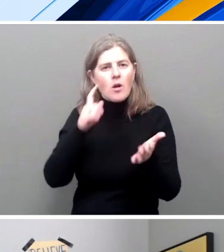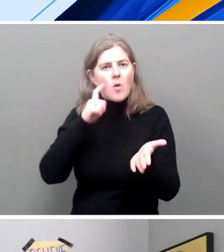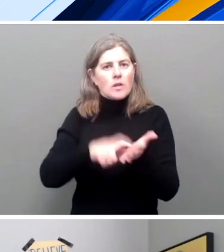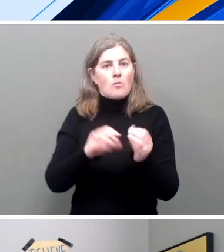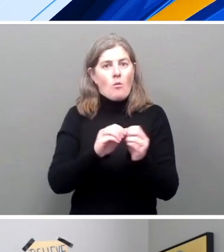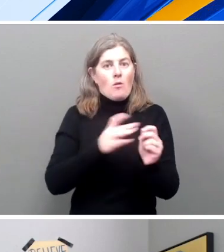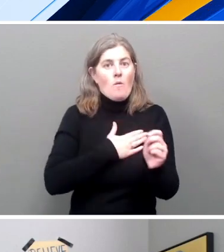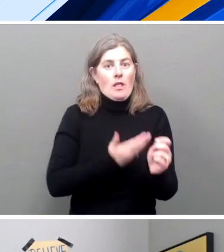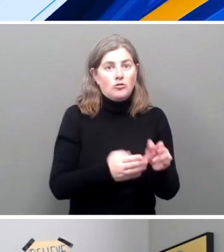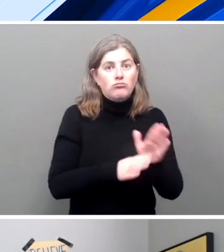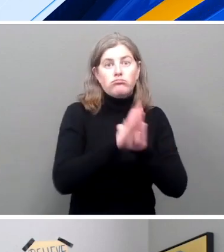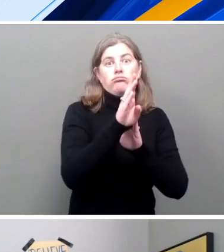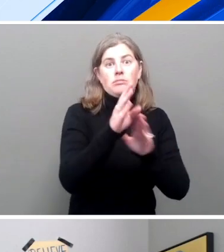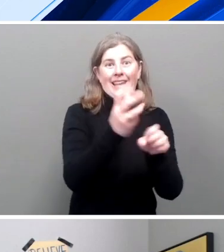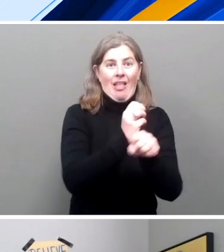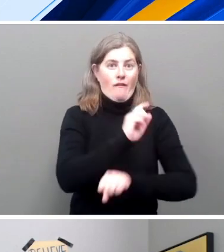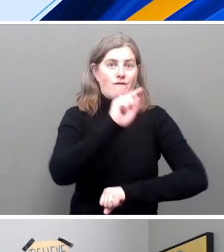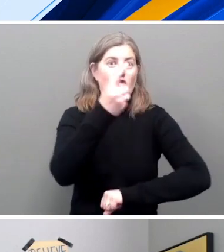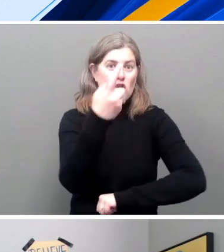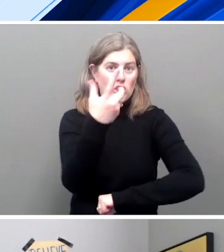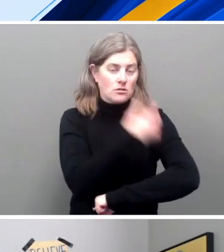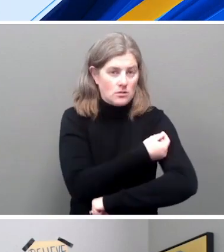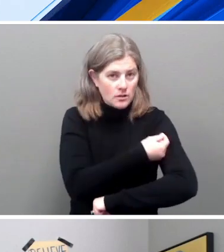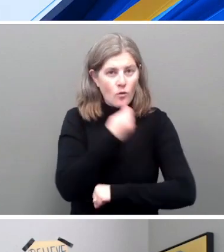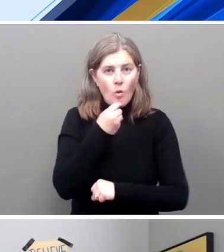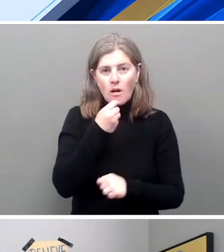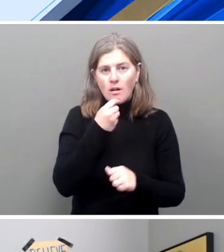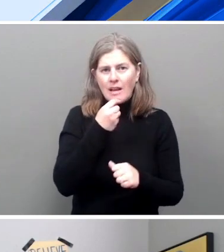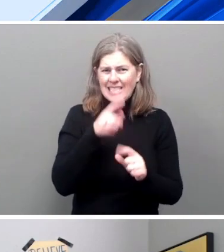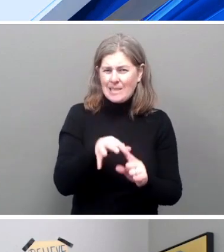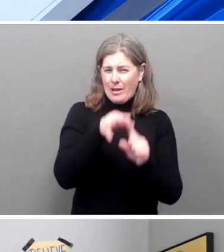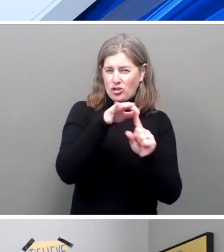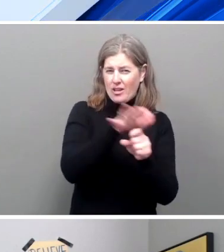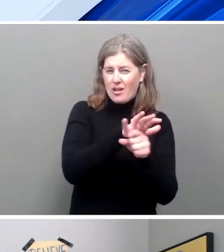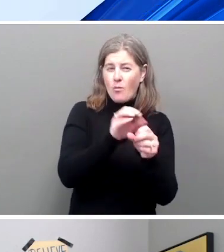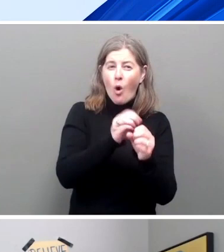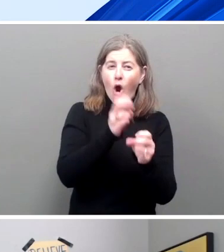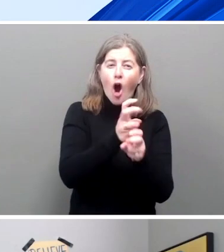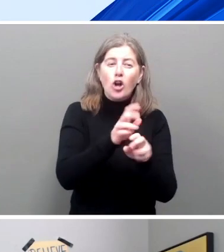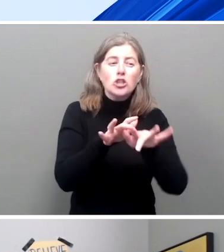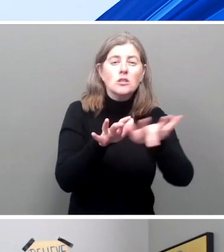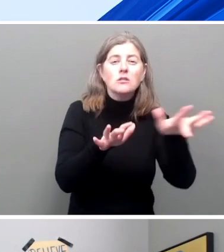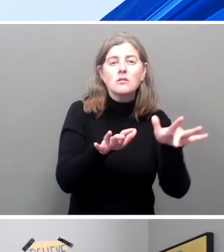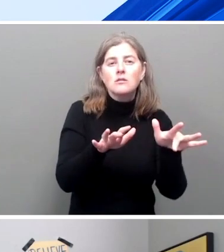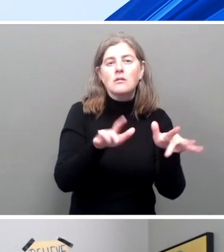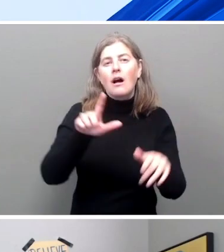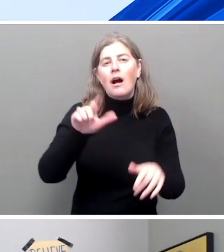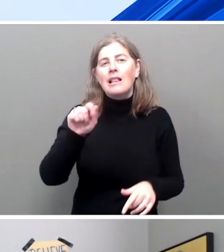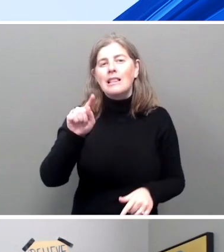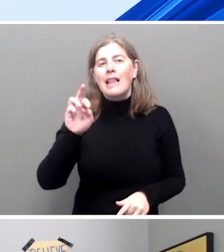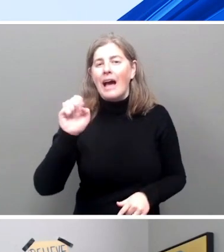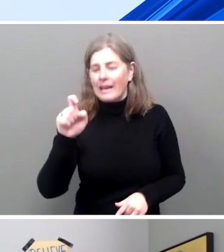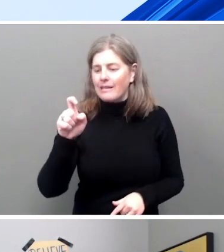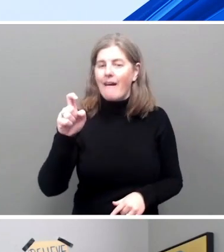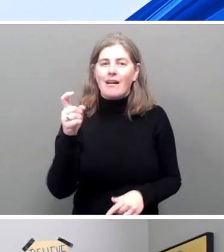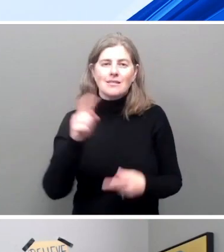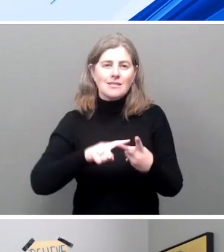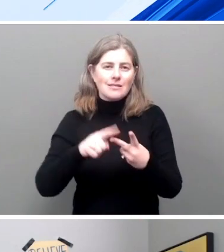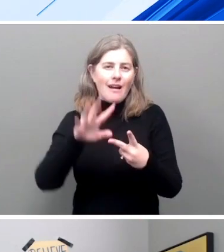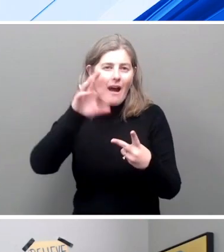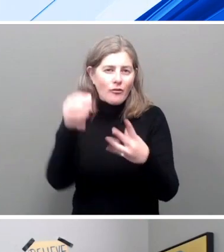big surge in initial vaccines, particularly in harder to reach groups, Latinx, African Americans. We've